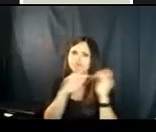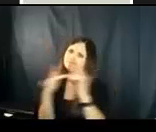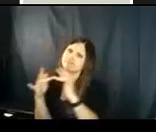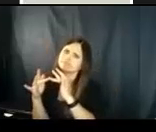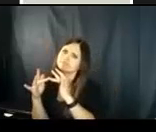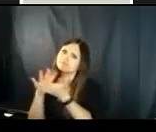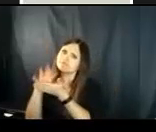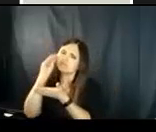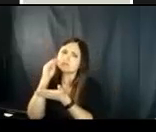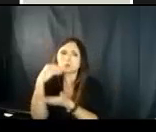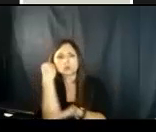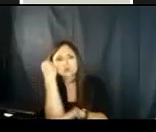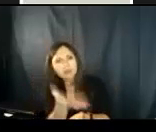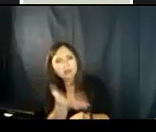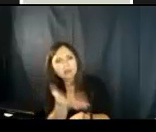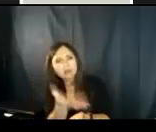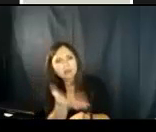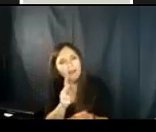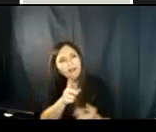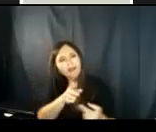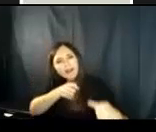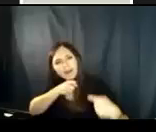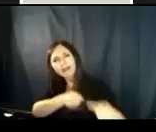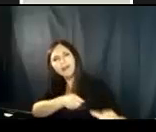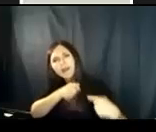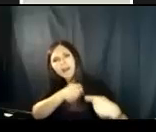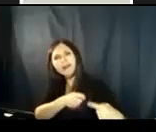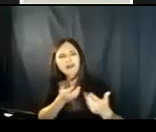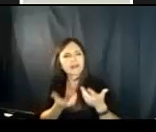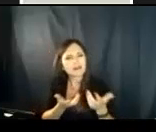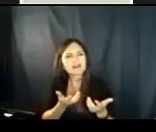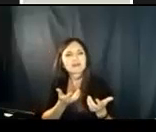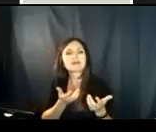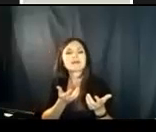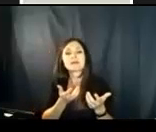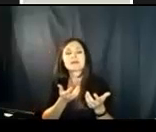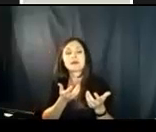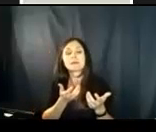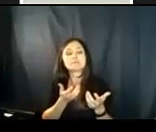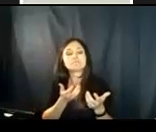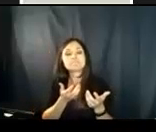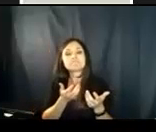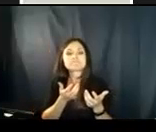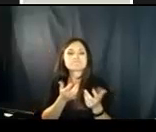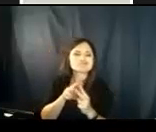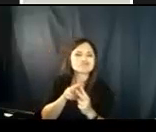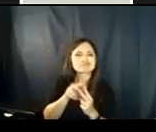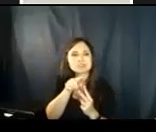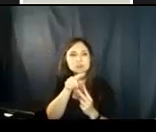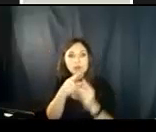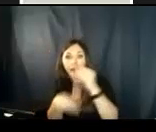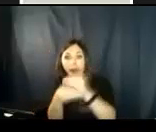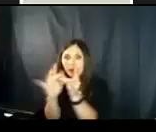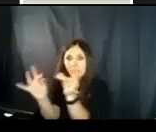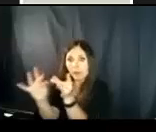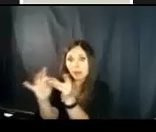tell them that it's okay to struggle. And so we can, either add that comment, if you